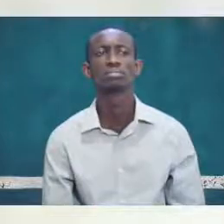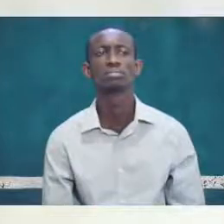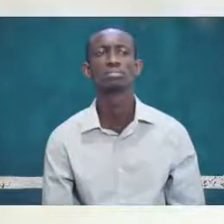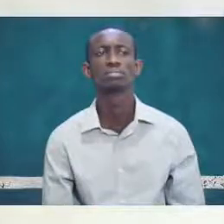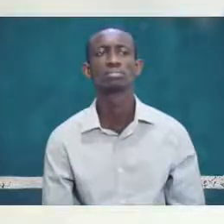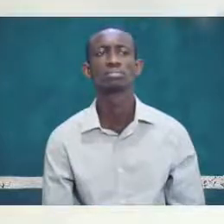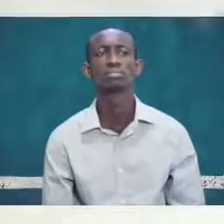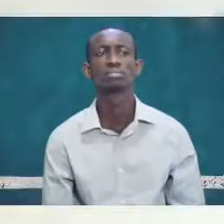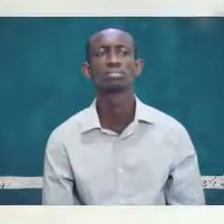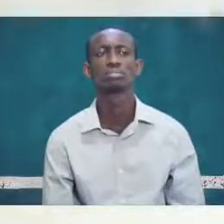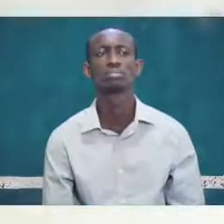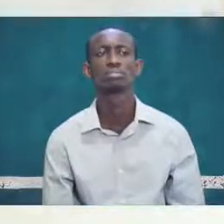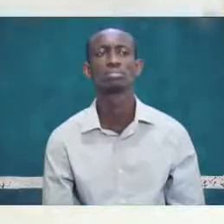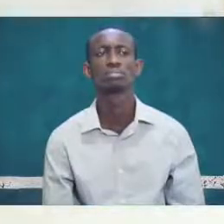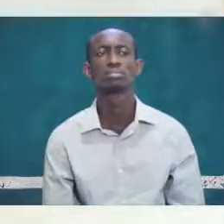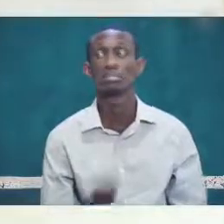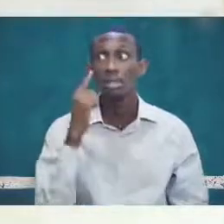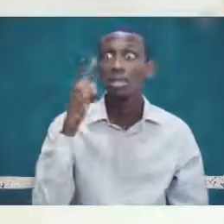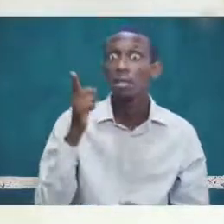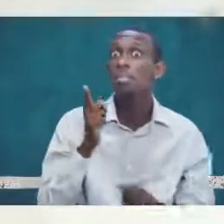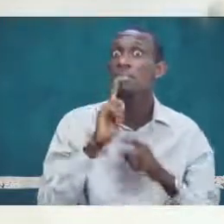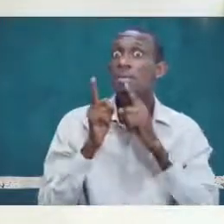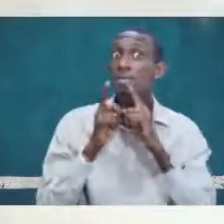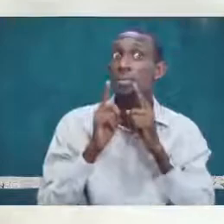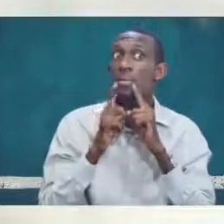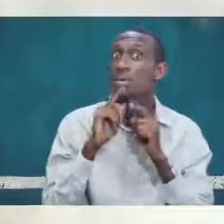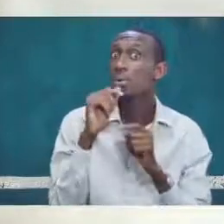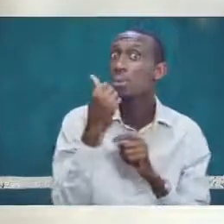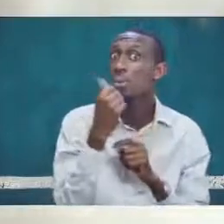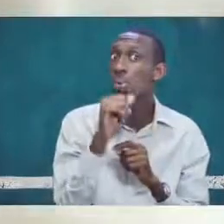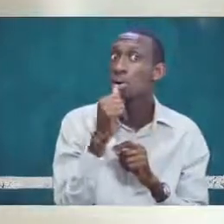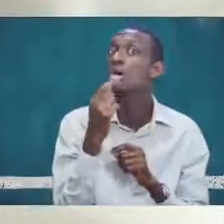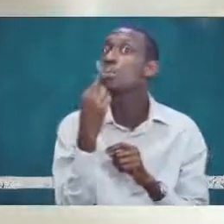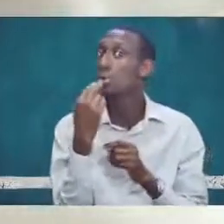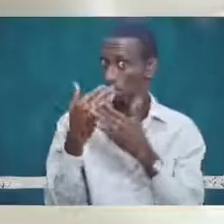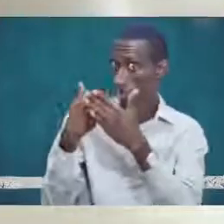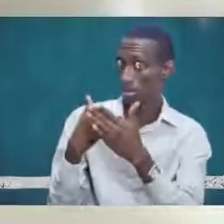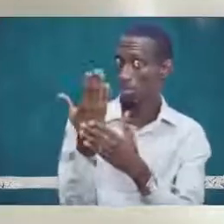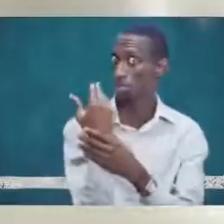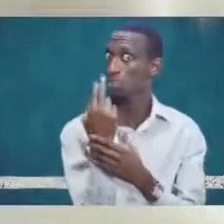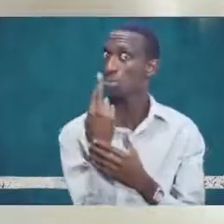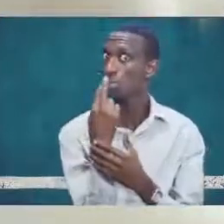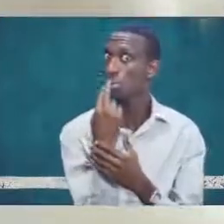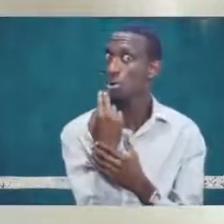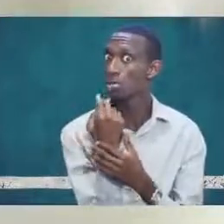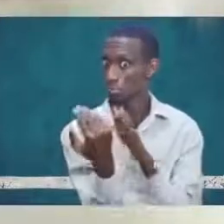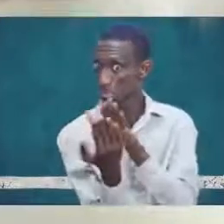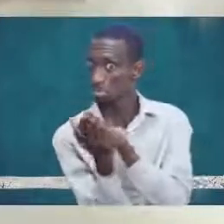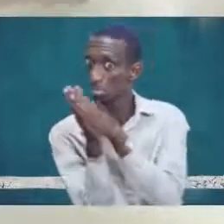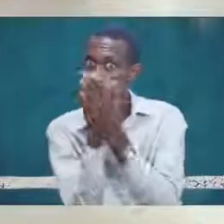that we look at that turns the blue litmus paper, no, the red litmus paper to red.